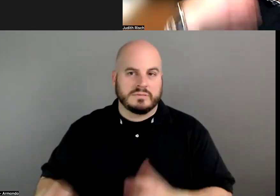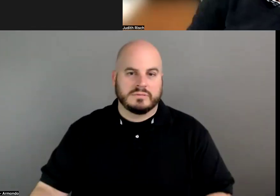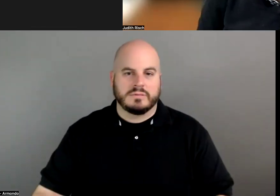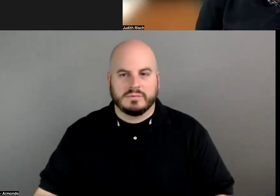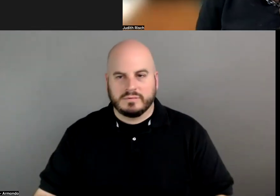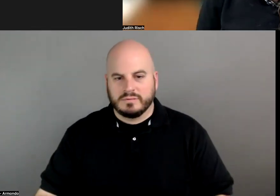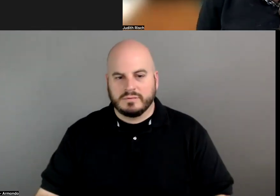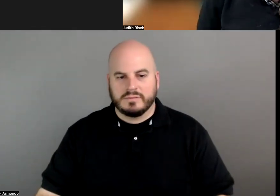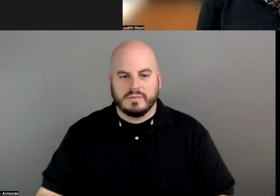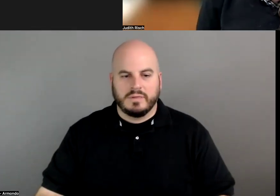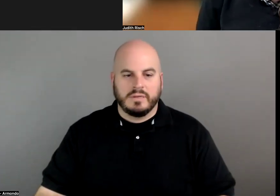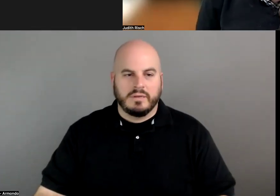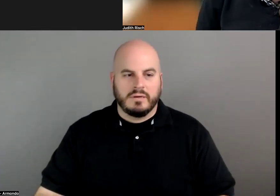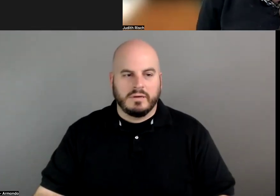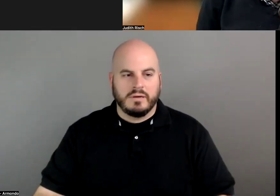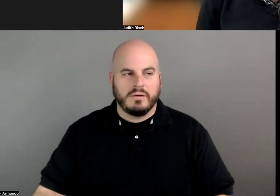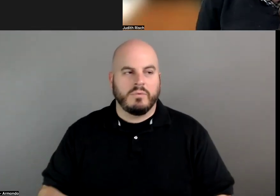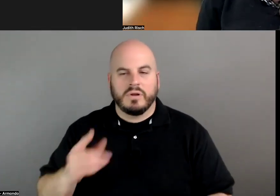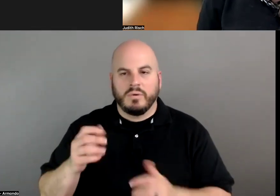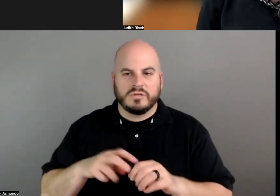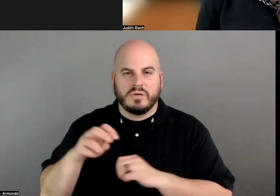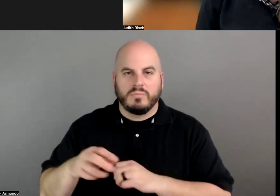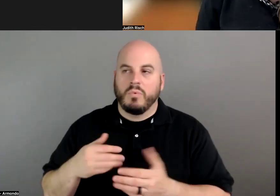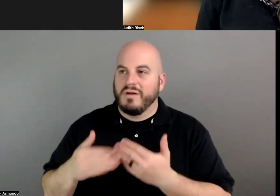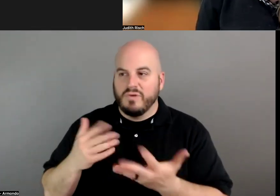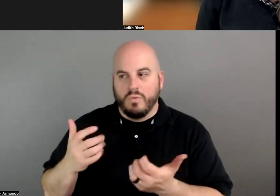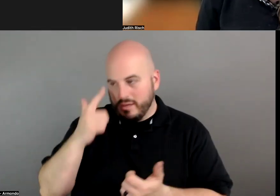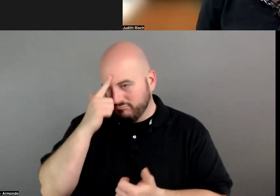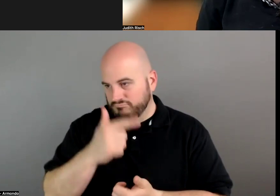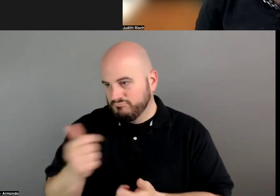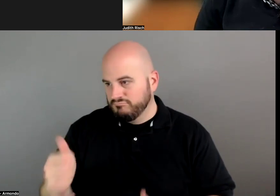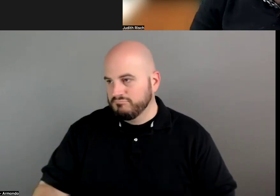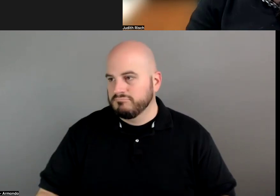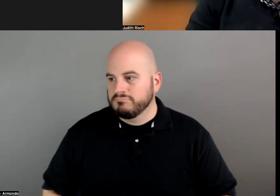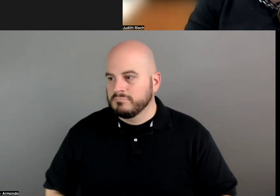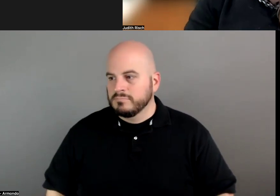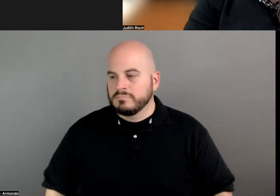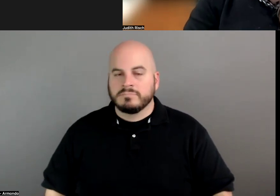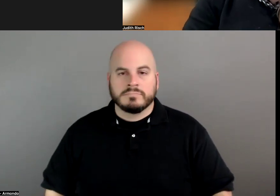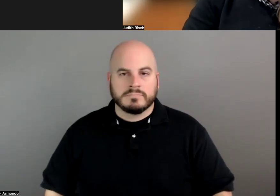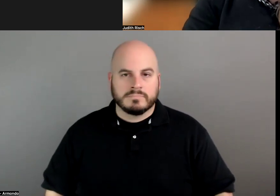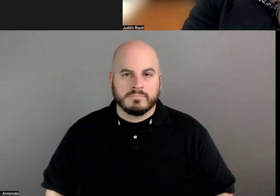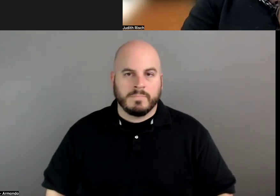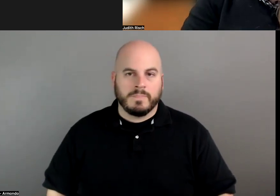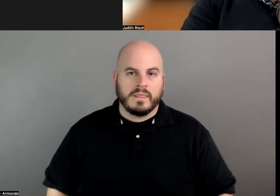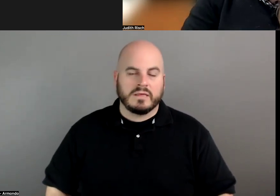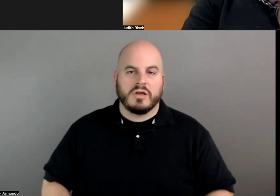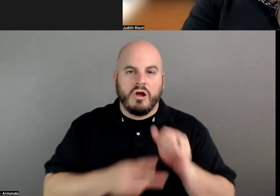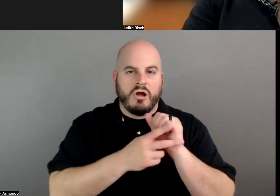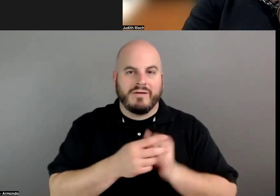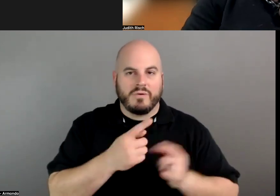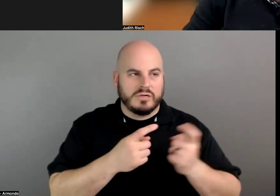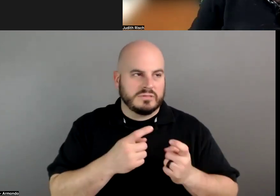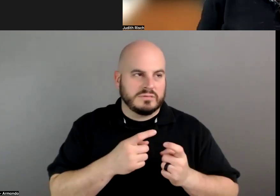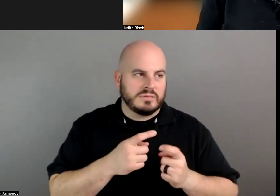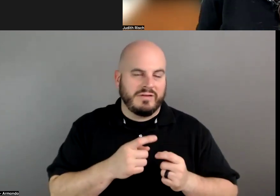would like to jump to. Whatever you want. Well, maybe because our archive questions have been kind of